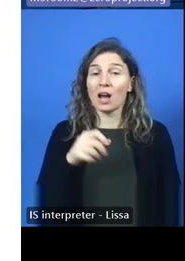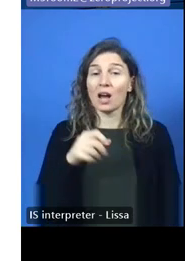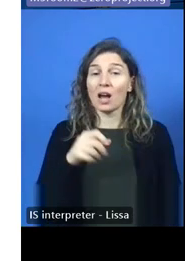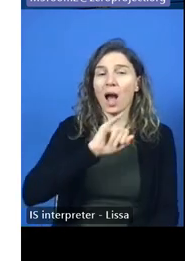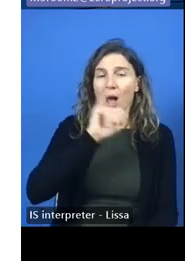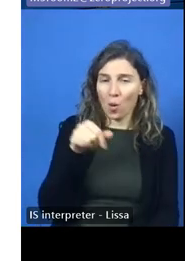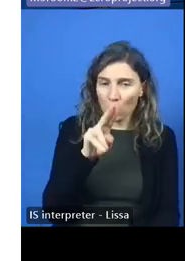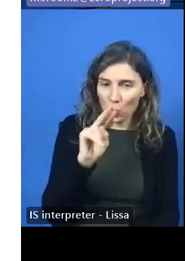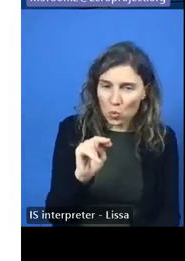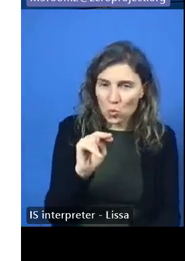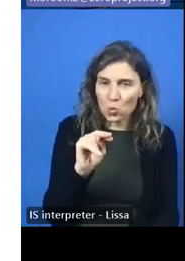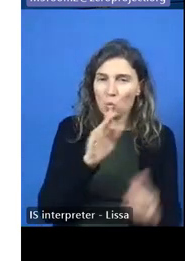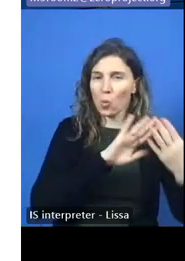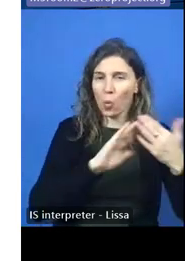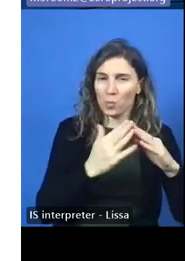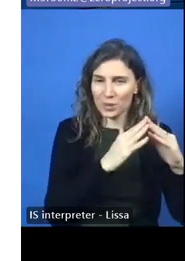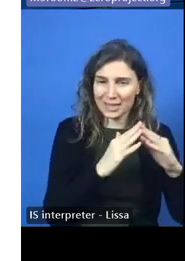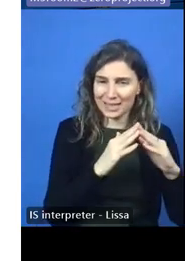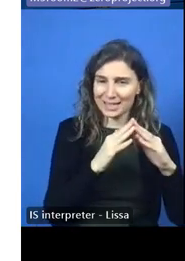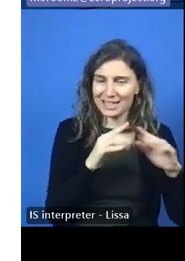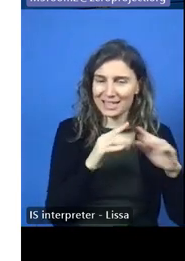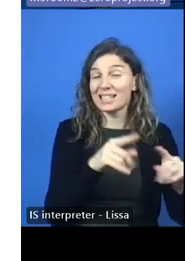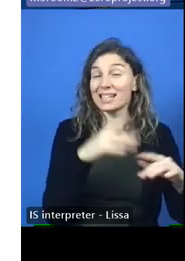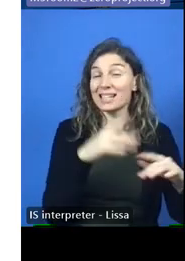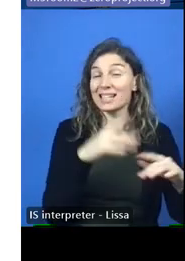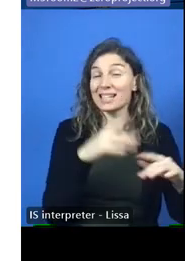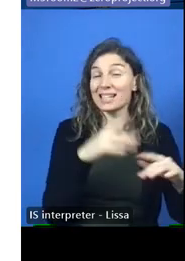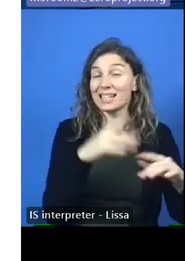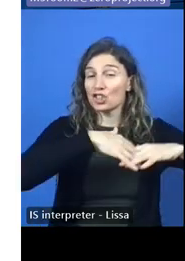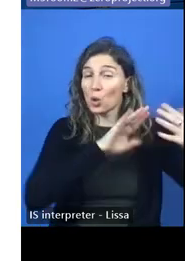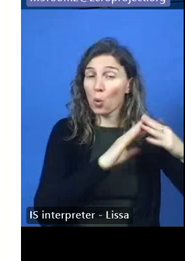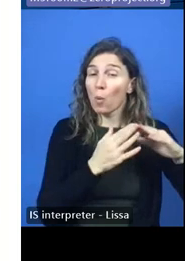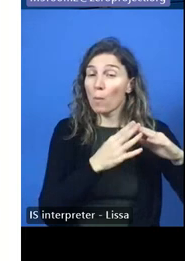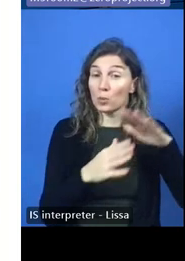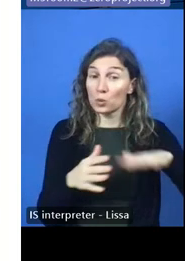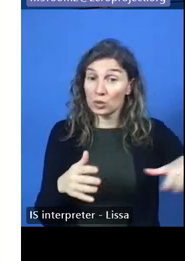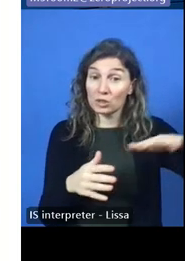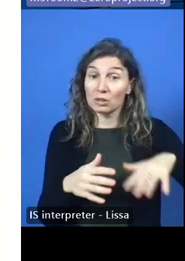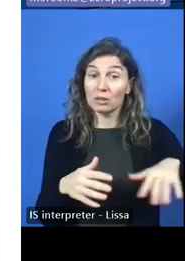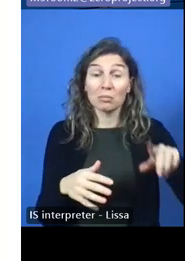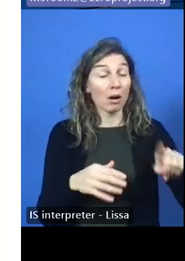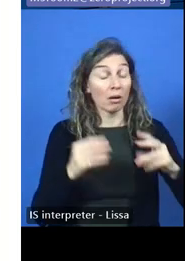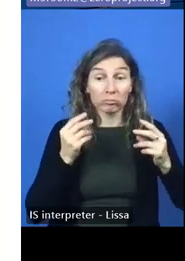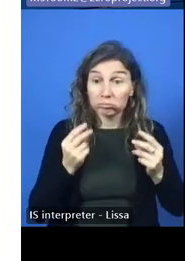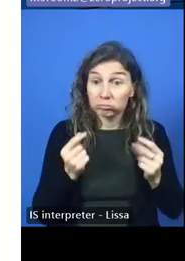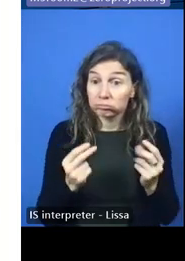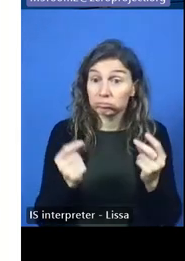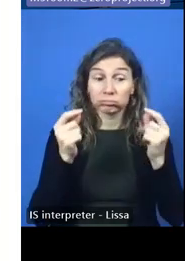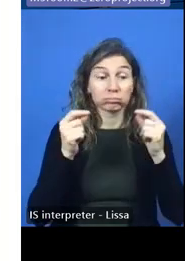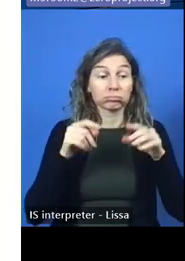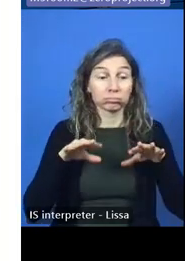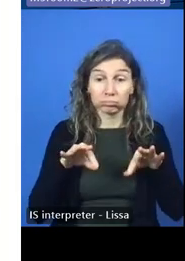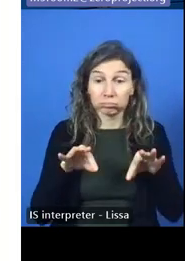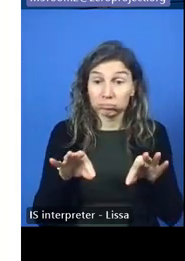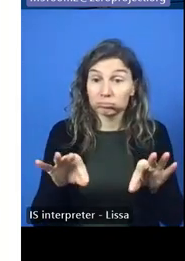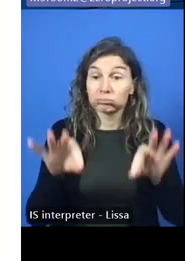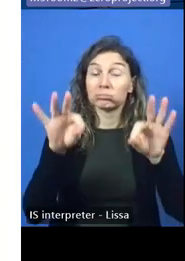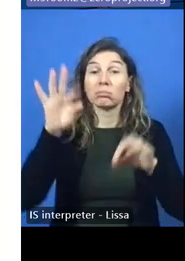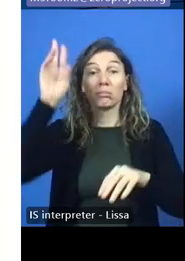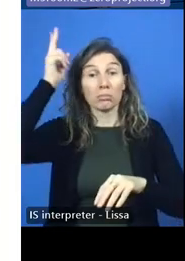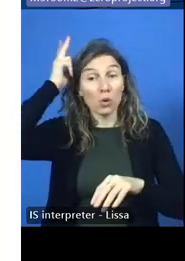community, which is an indigenous community in the Amazonas. And she has very rapidly adapted to the Peruvian Sign Language